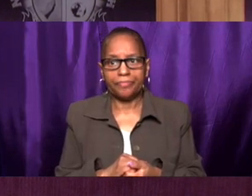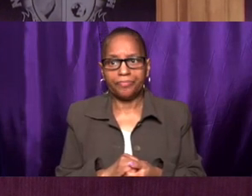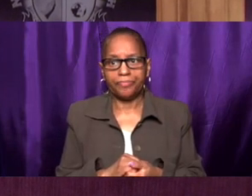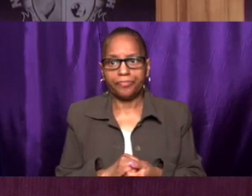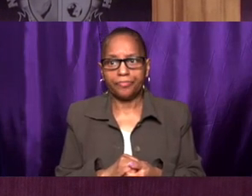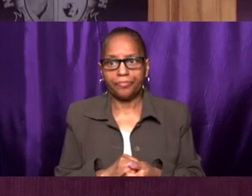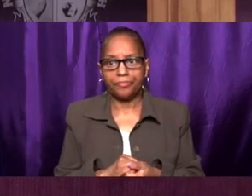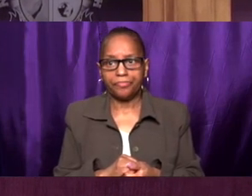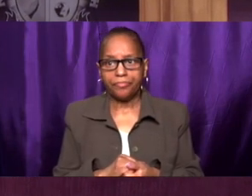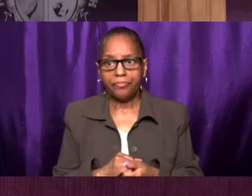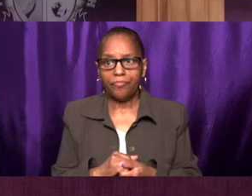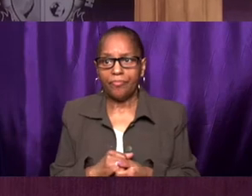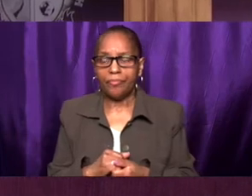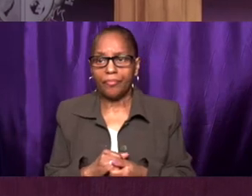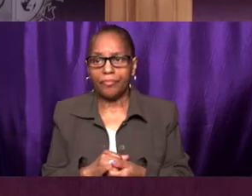I trip.